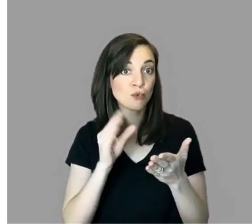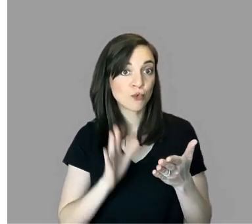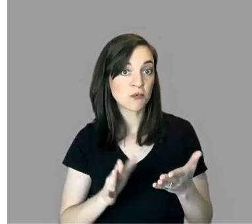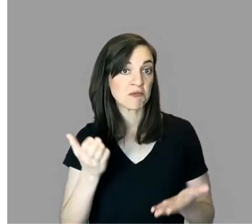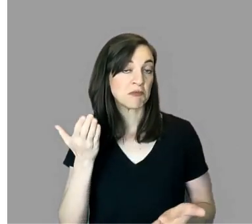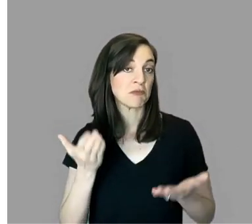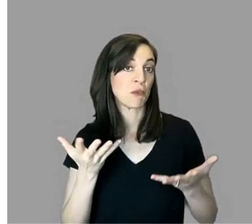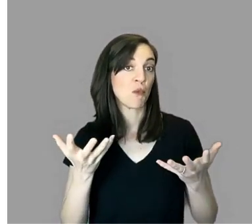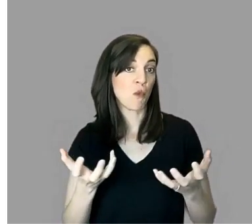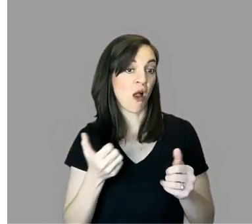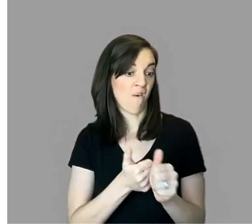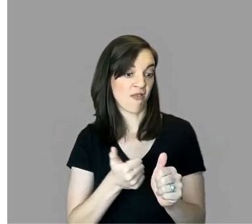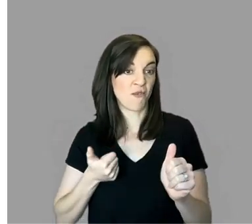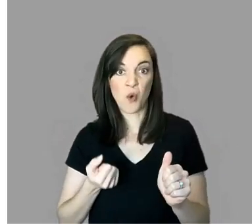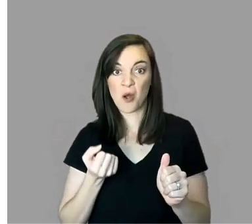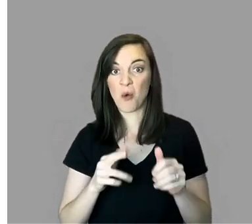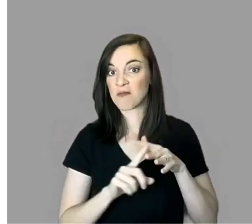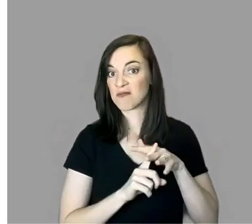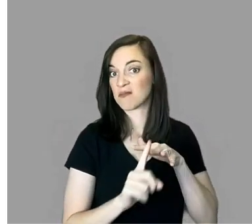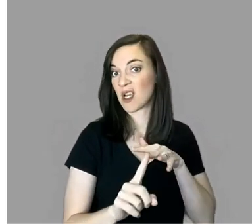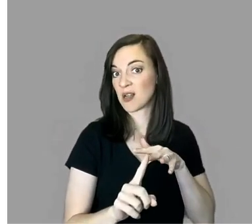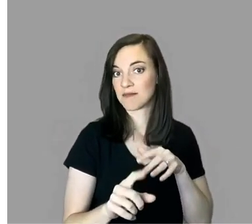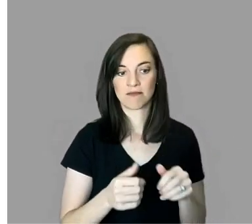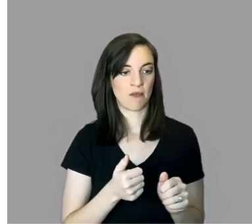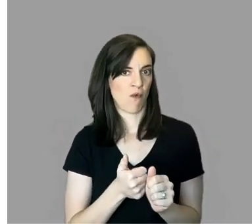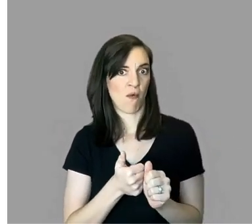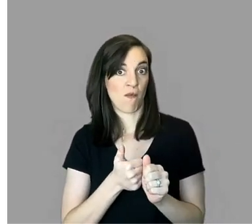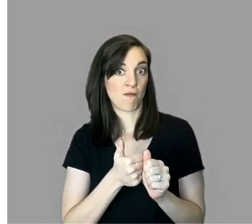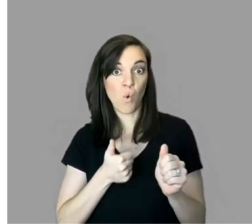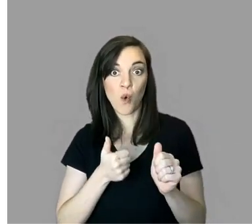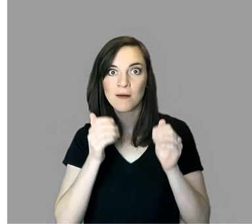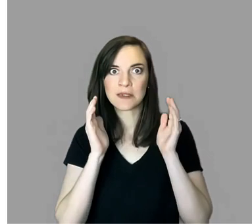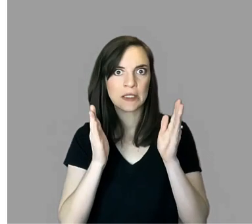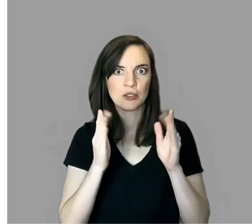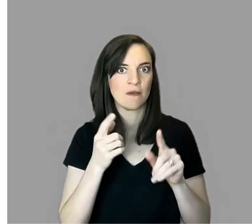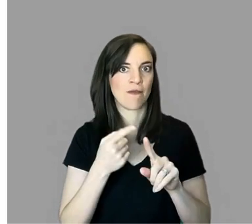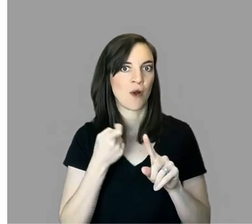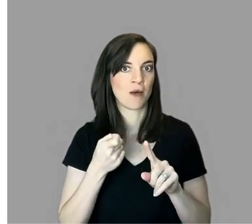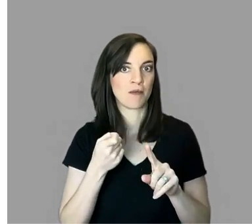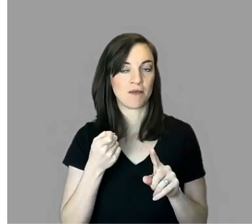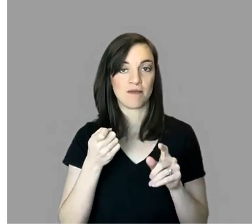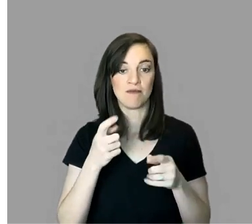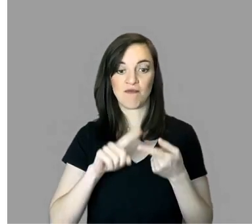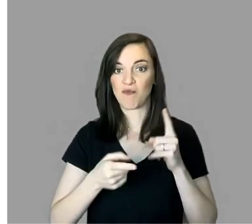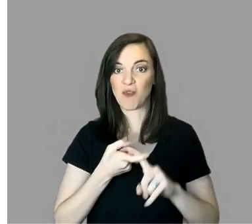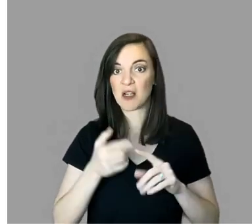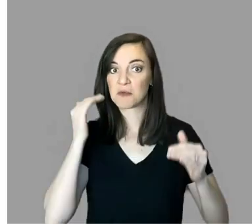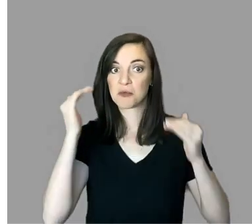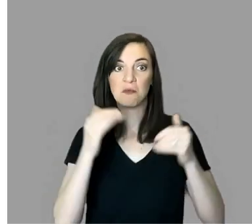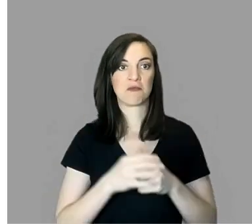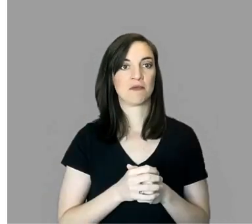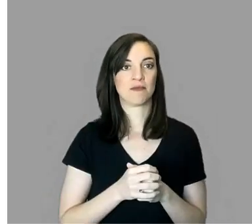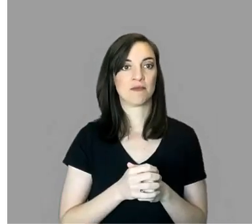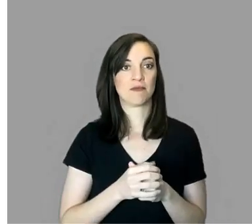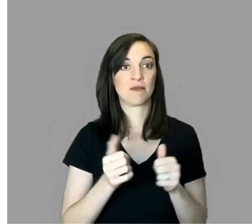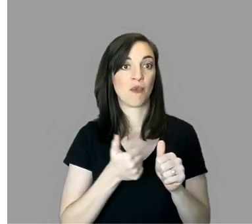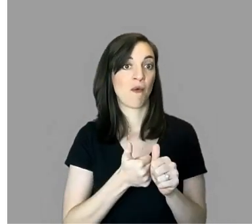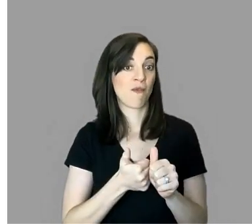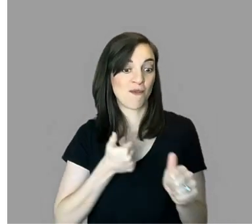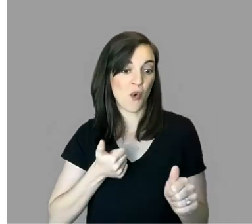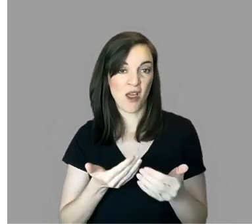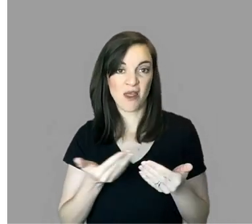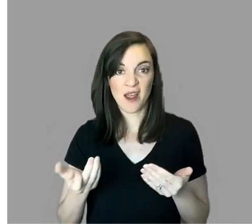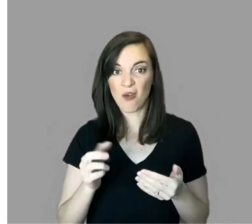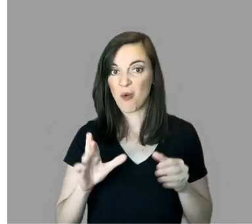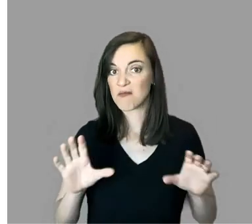sound. The same could be said of a child looking to avoid or escape. They could be trying to escape attention from